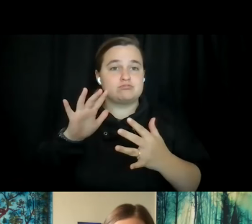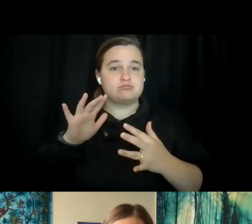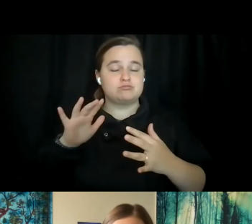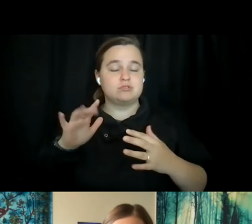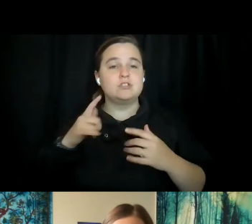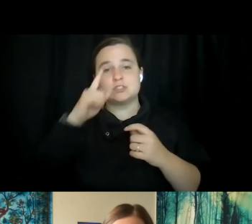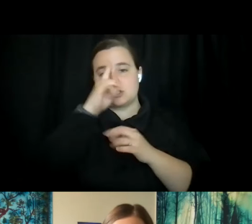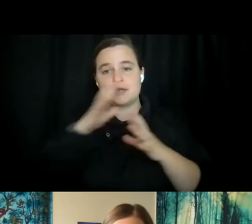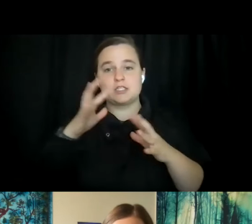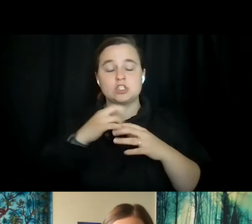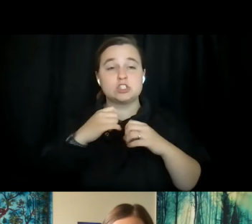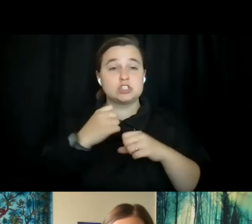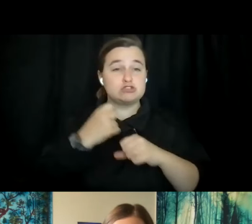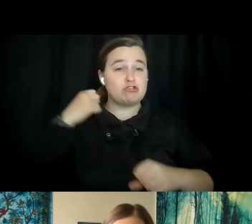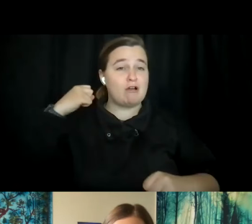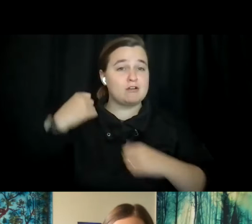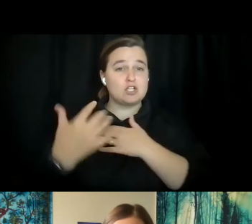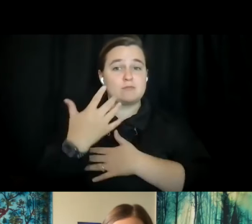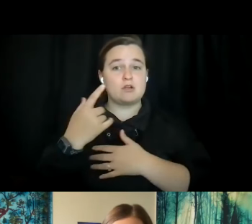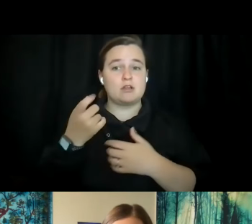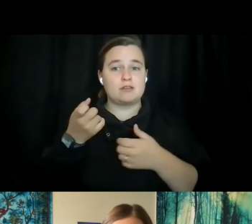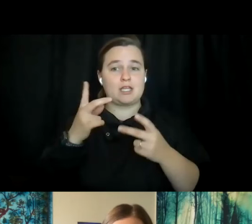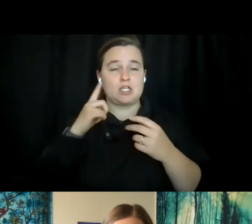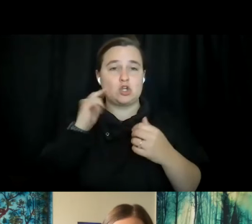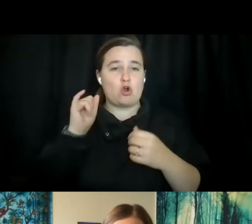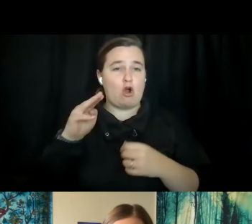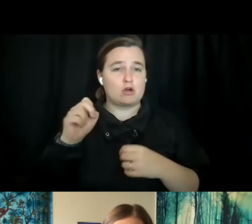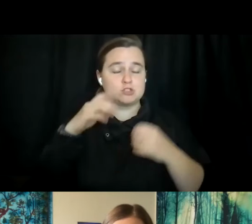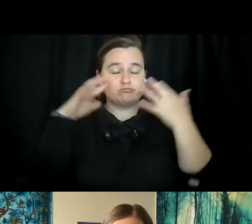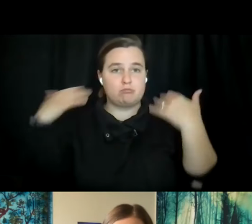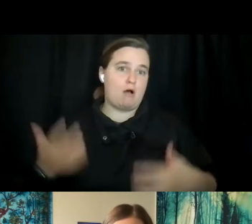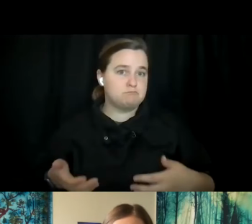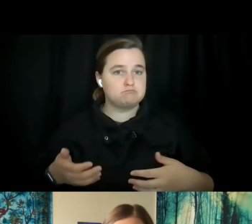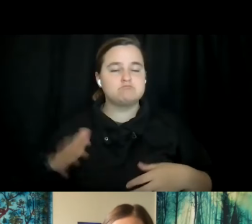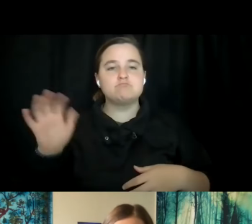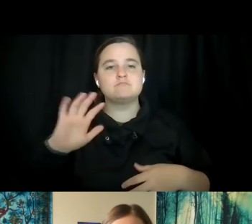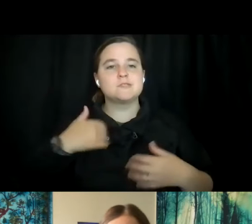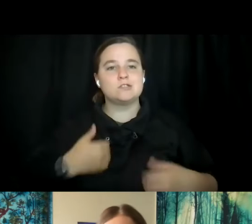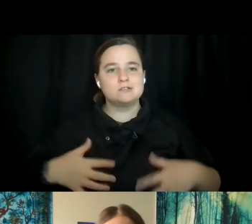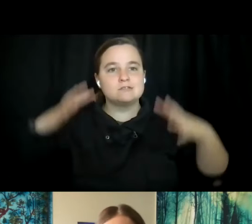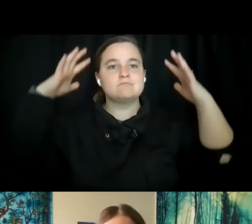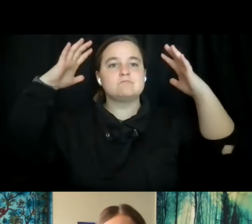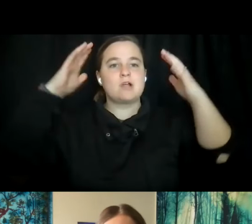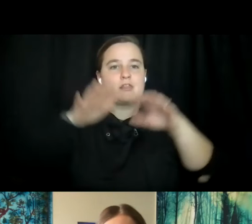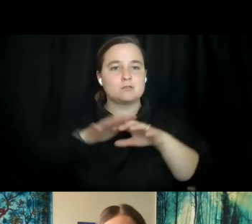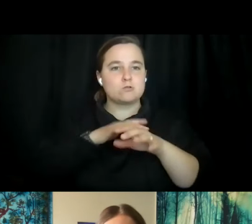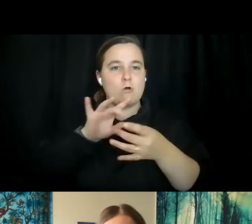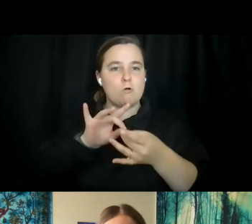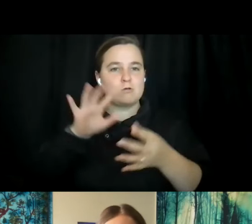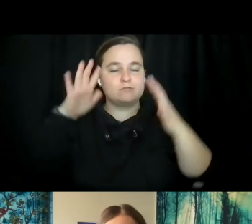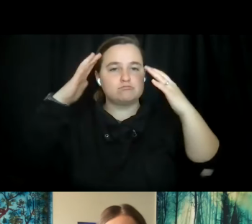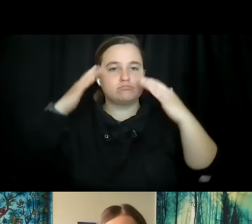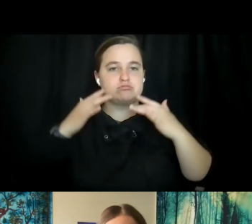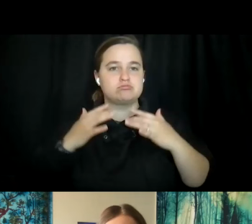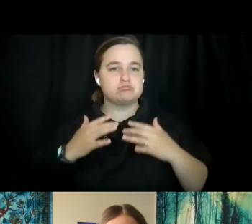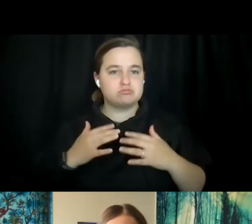imagining stretching in the morning and then just letting your arms fall. It feels weird, right? So you have that